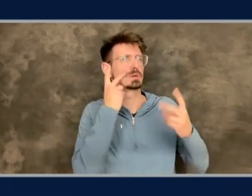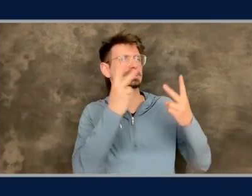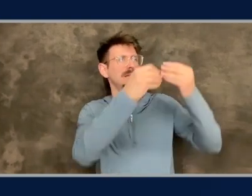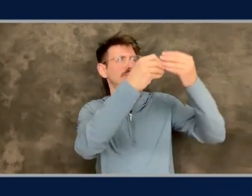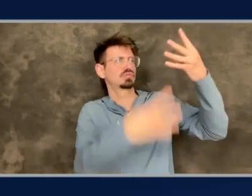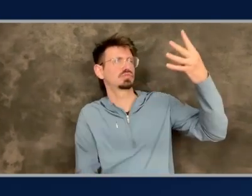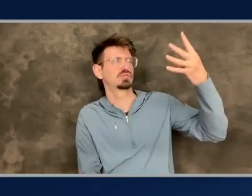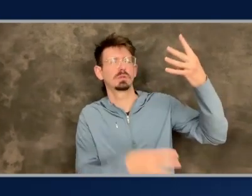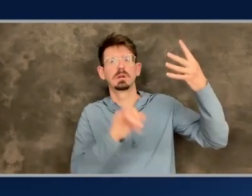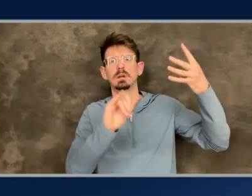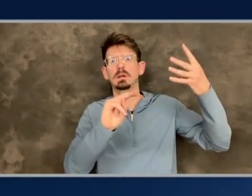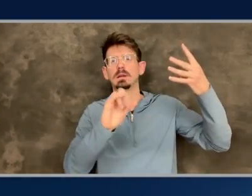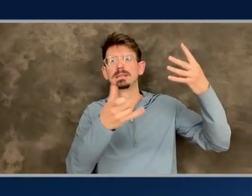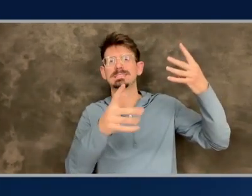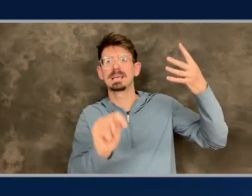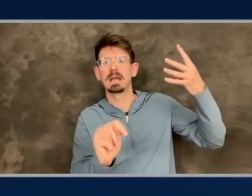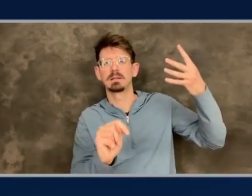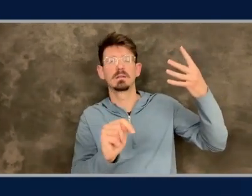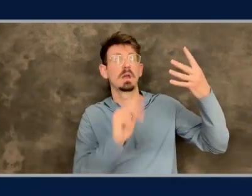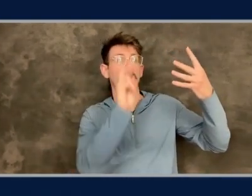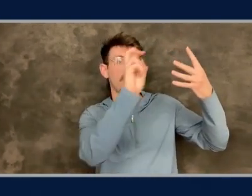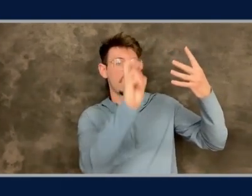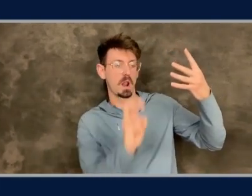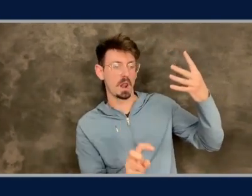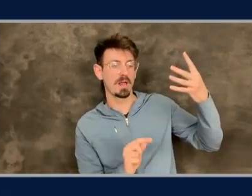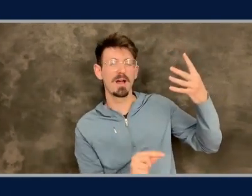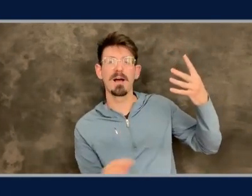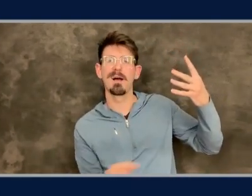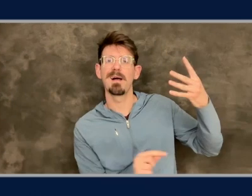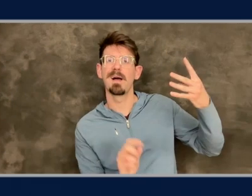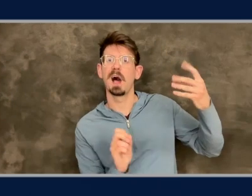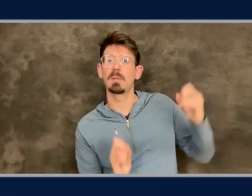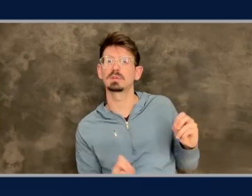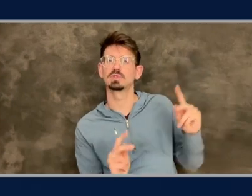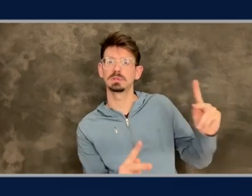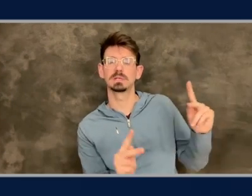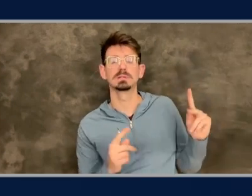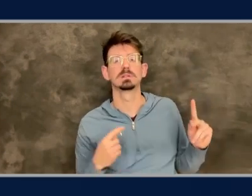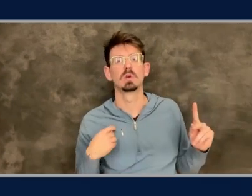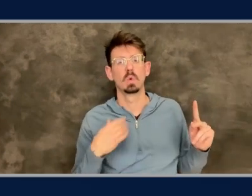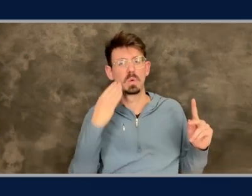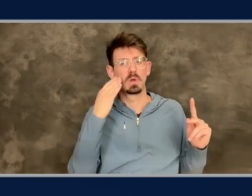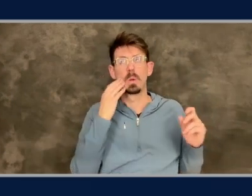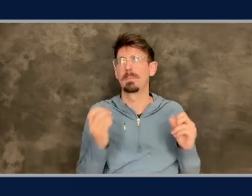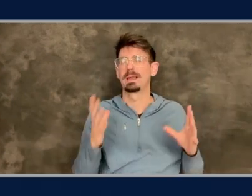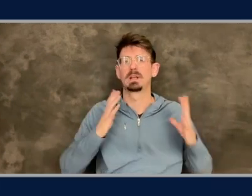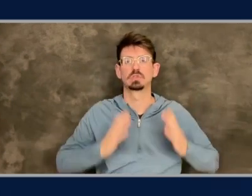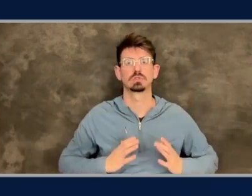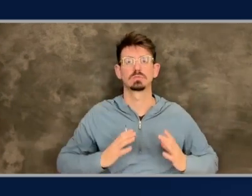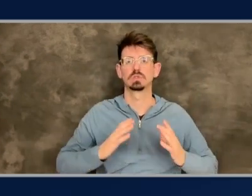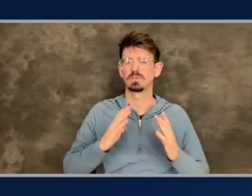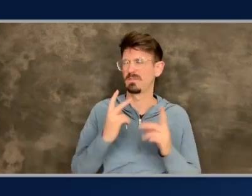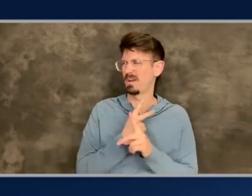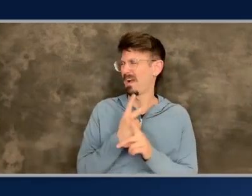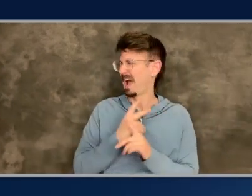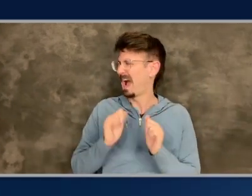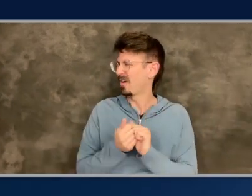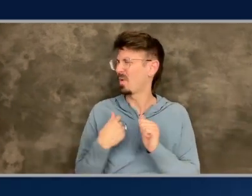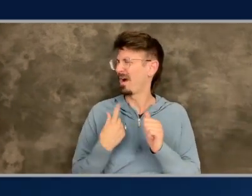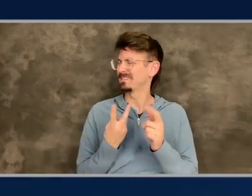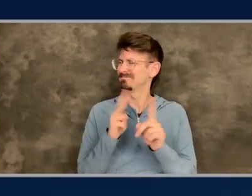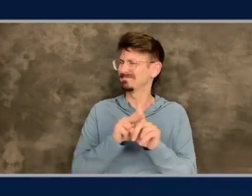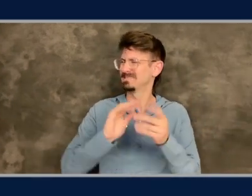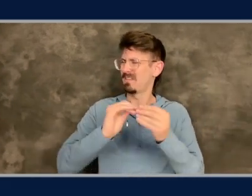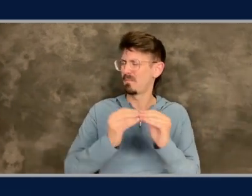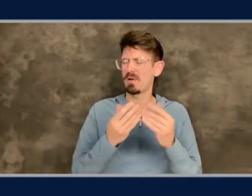further, you'll have the opportunities. So we know that we've seen a lot of different customers that run into issues of like, how do I quantify that? How do I see what is